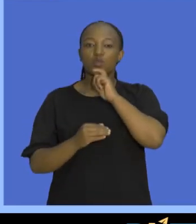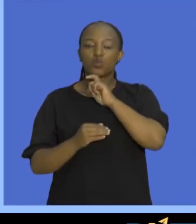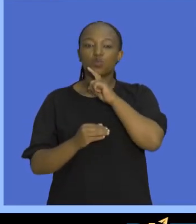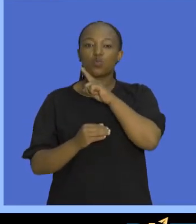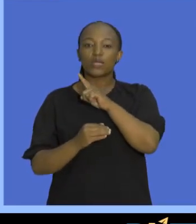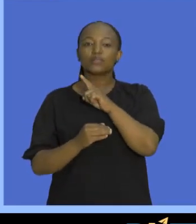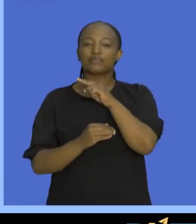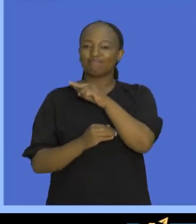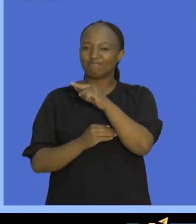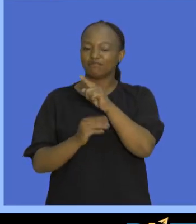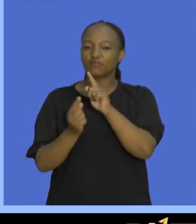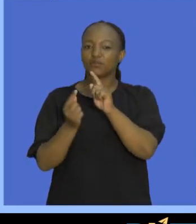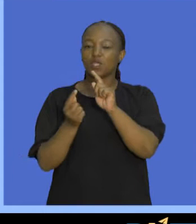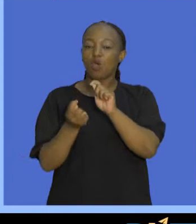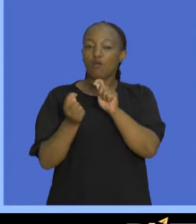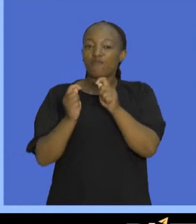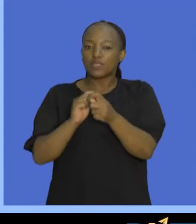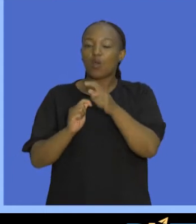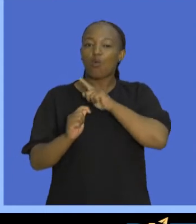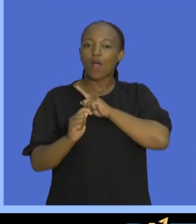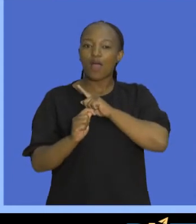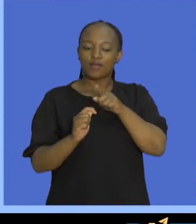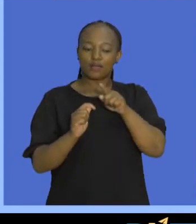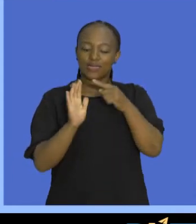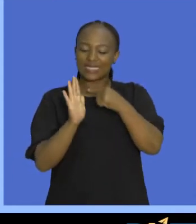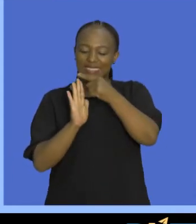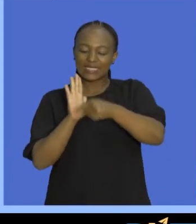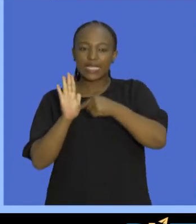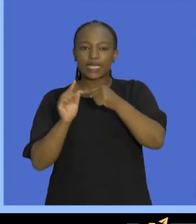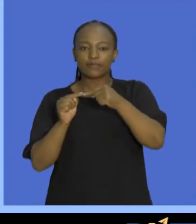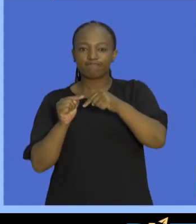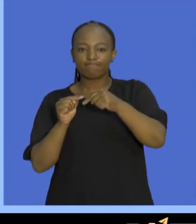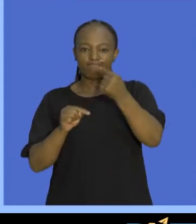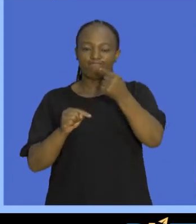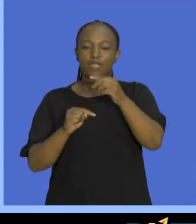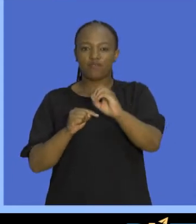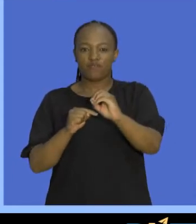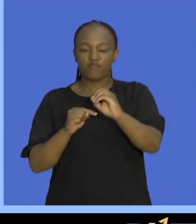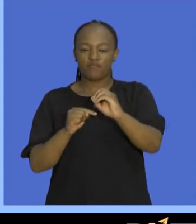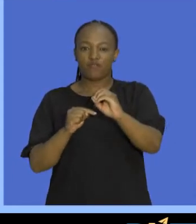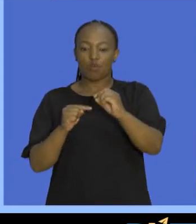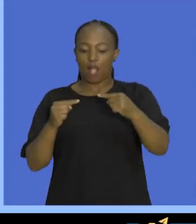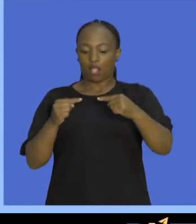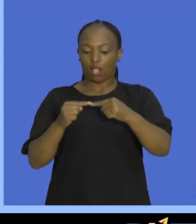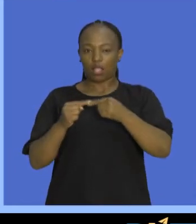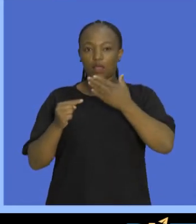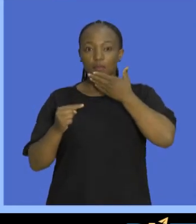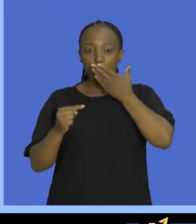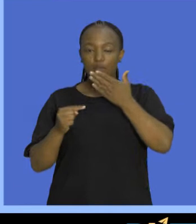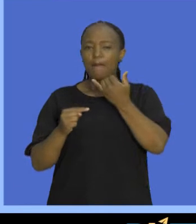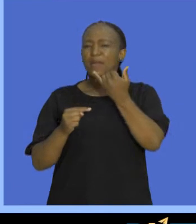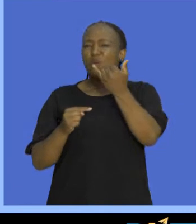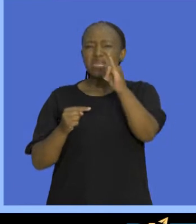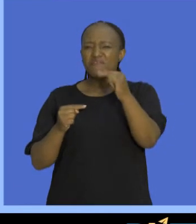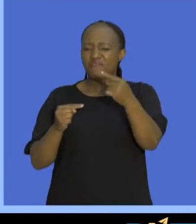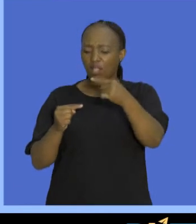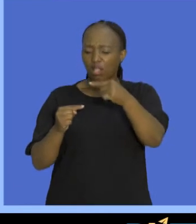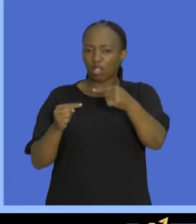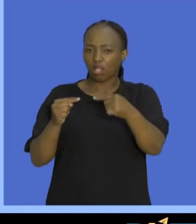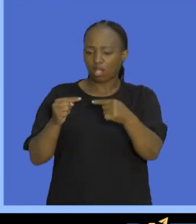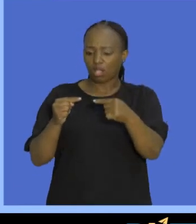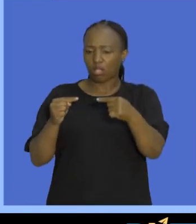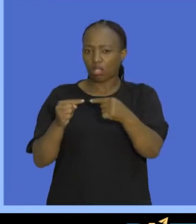we'll use the conventional current. Why? Because the circuit is broken, okay? But what if we complete the circuit, okay? What